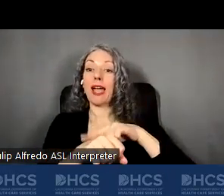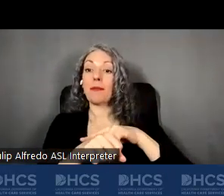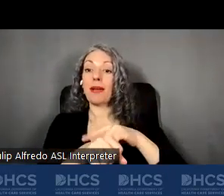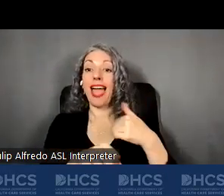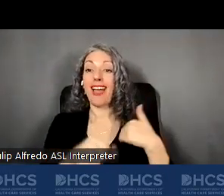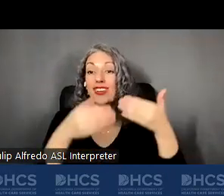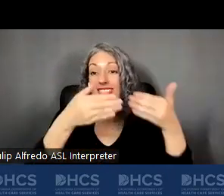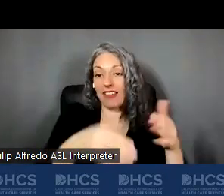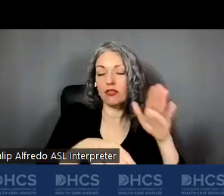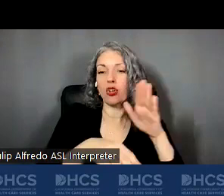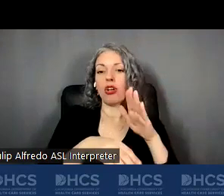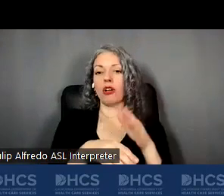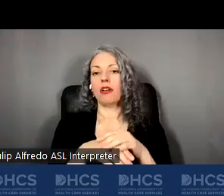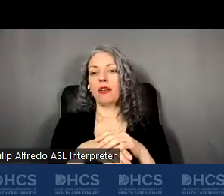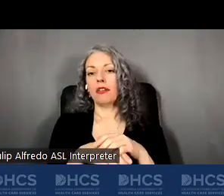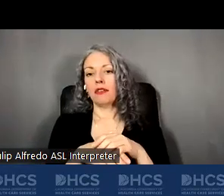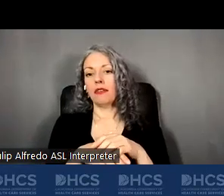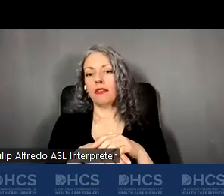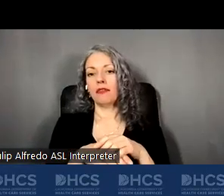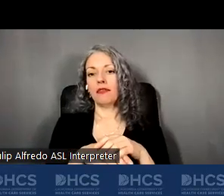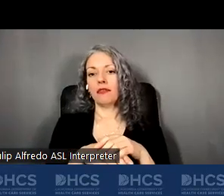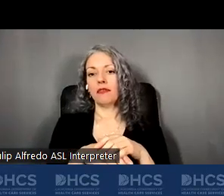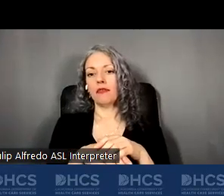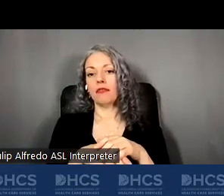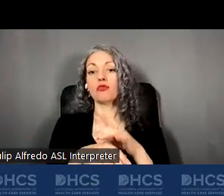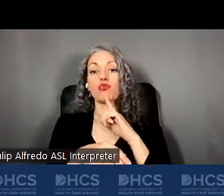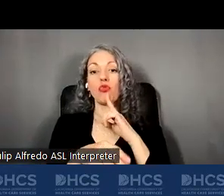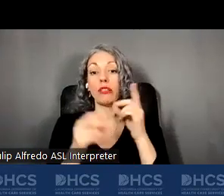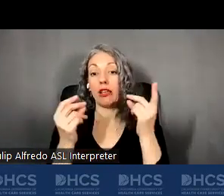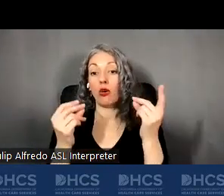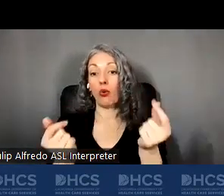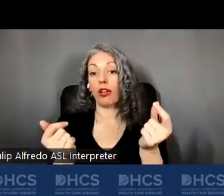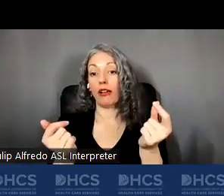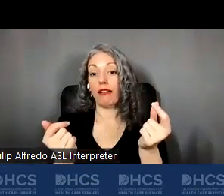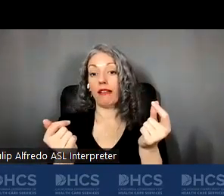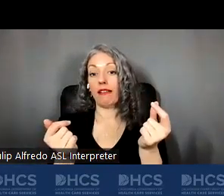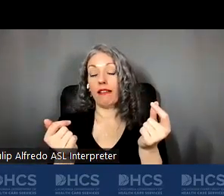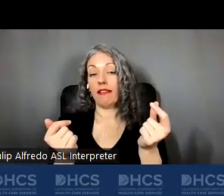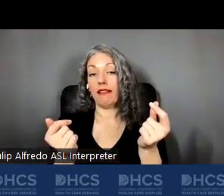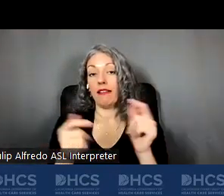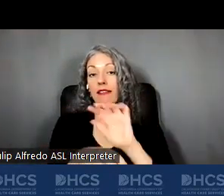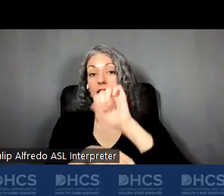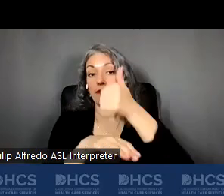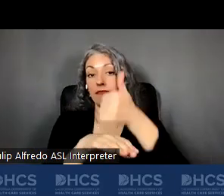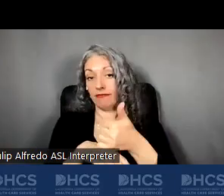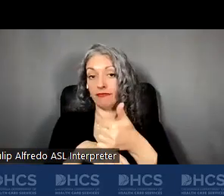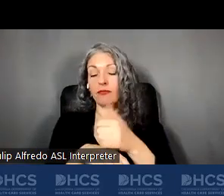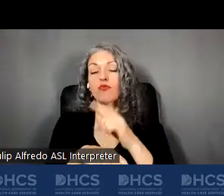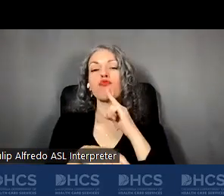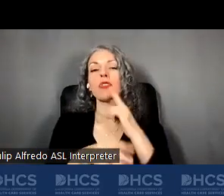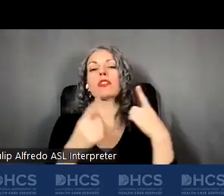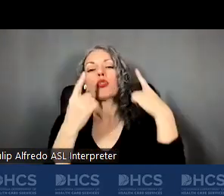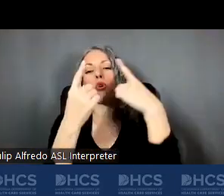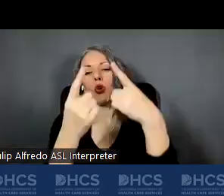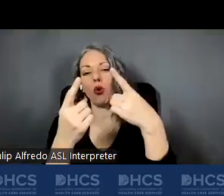on CITED. So really quickly, collaborative planning and implementation is really an initiative that